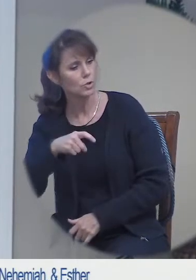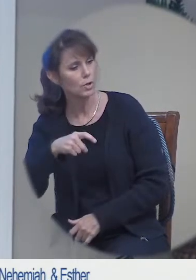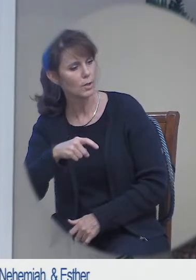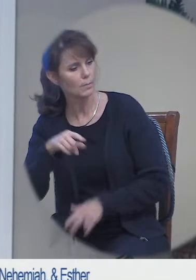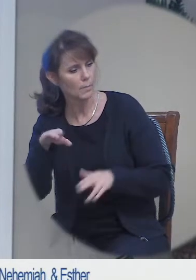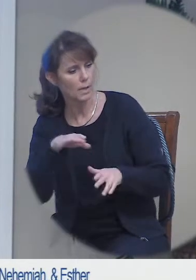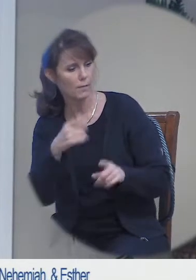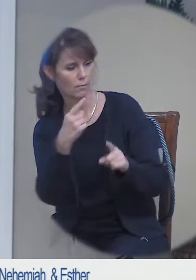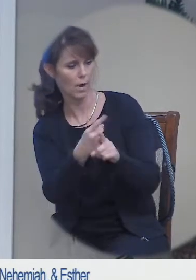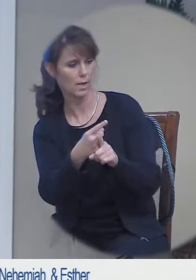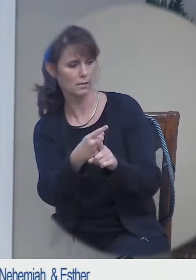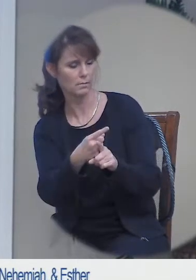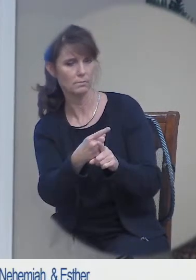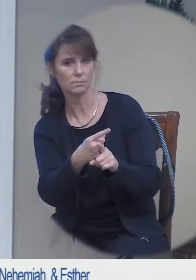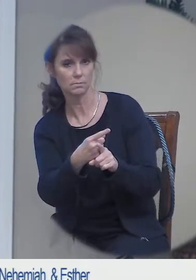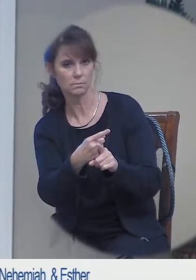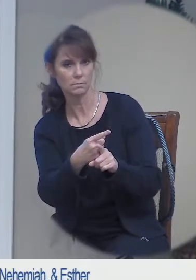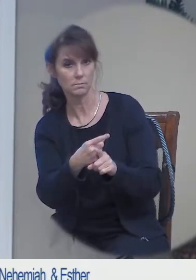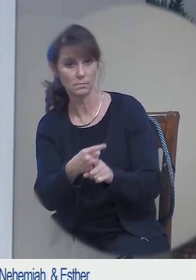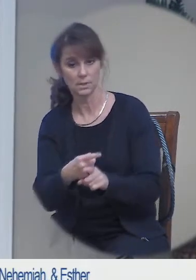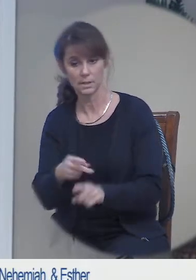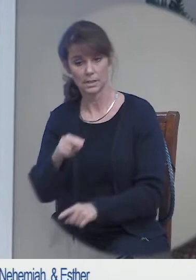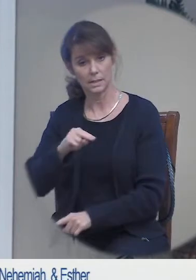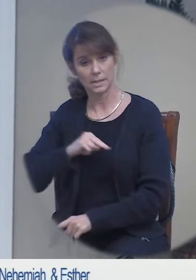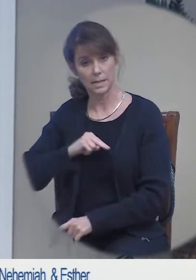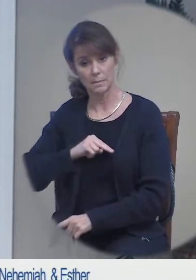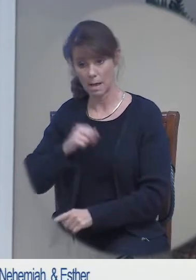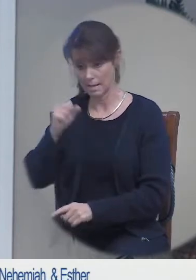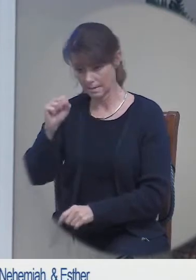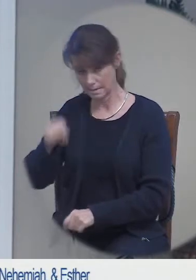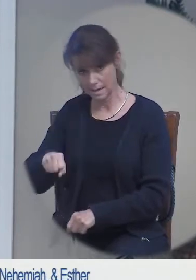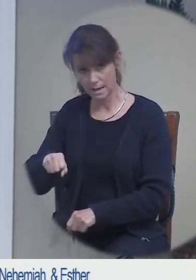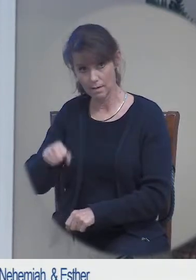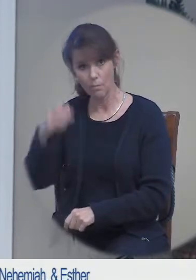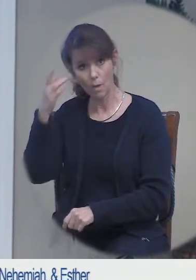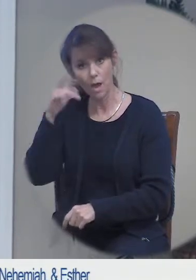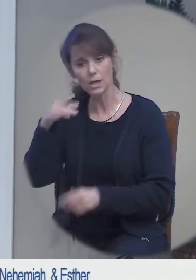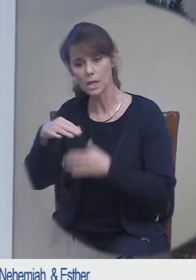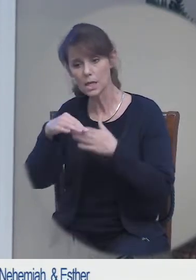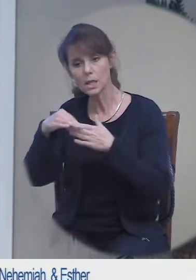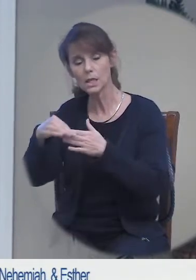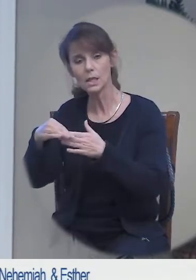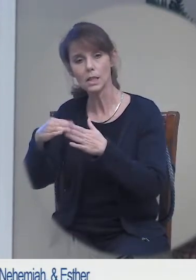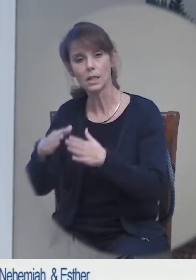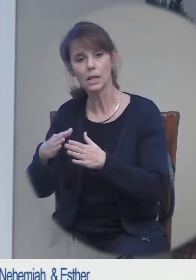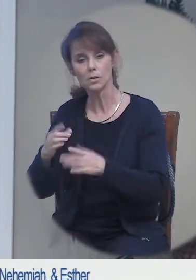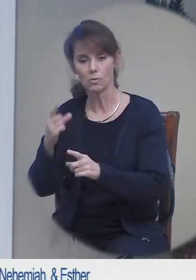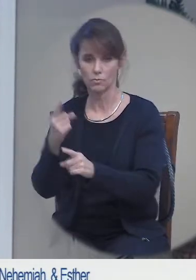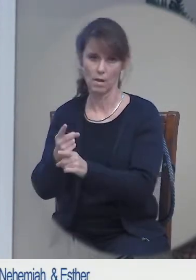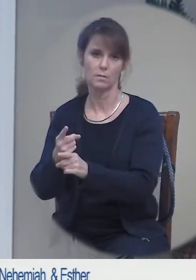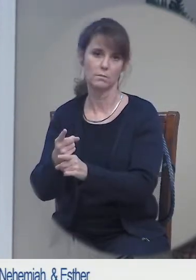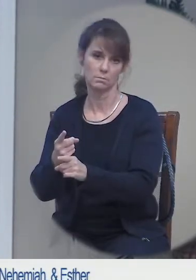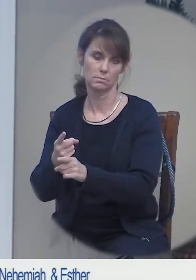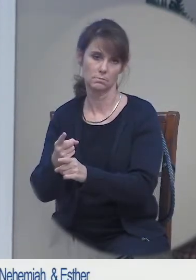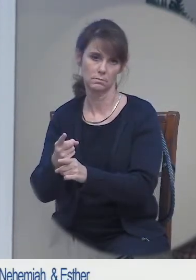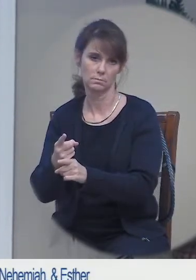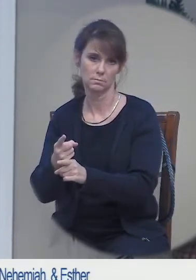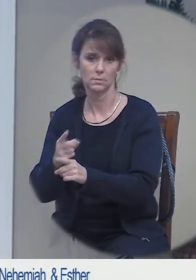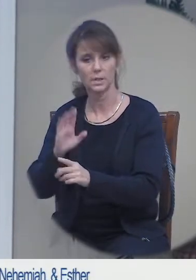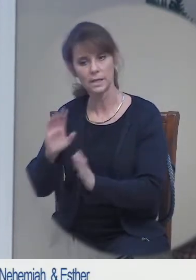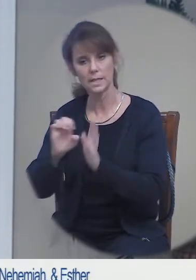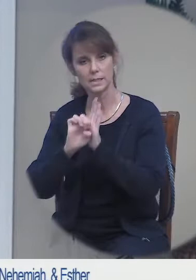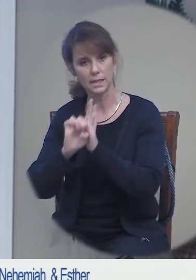speak. Remember the statement Jesus makes about judging your brother and the log and the speck? Well,